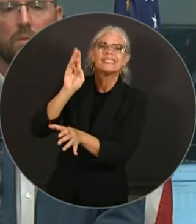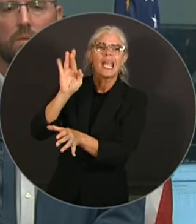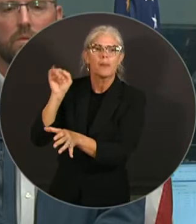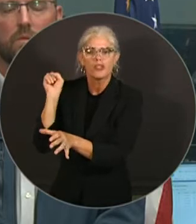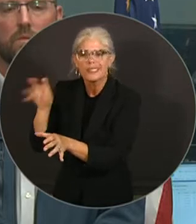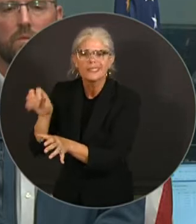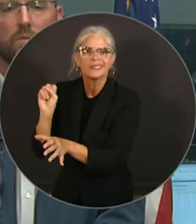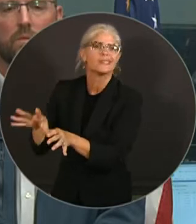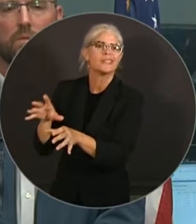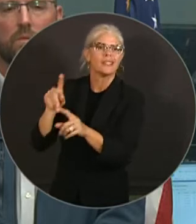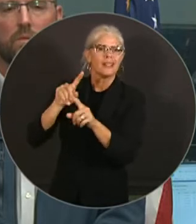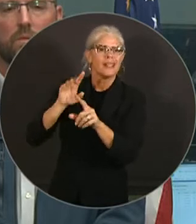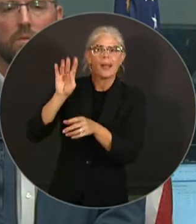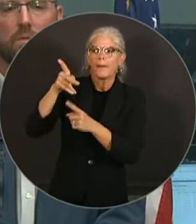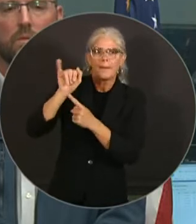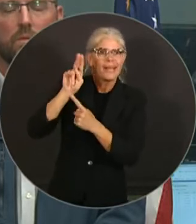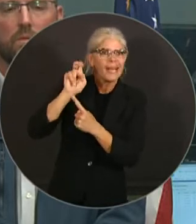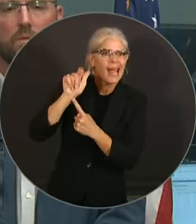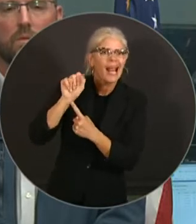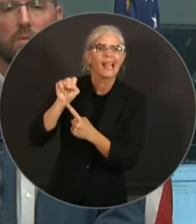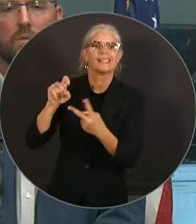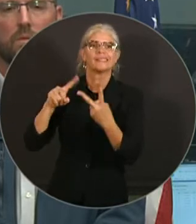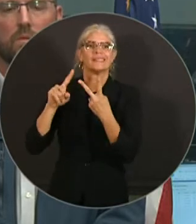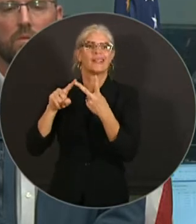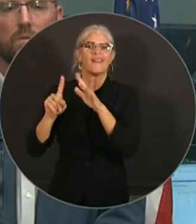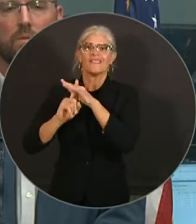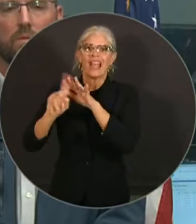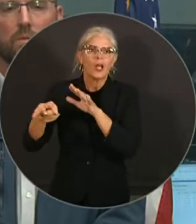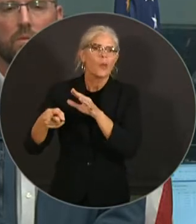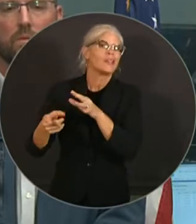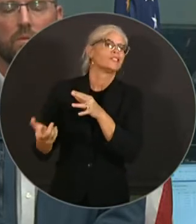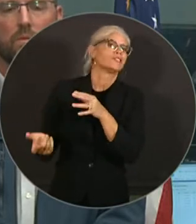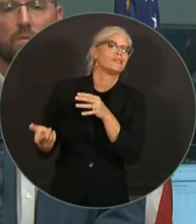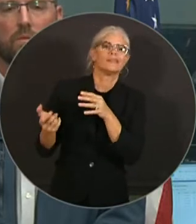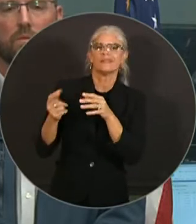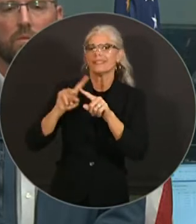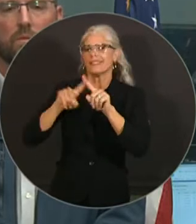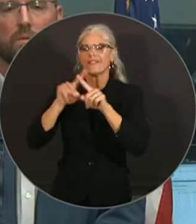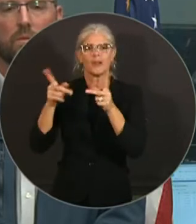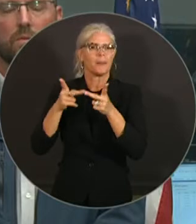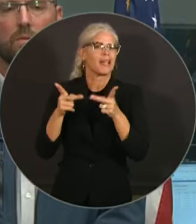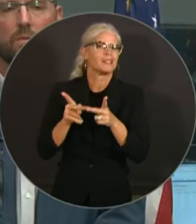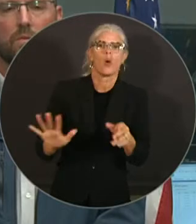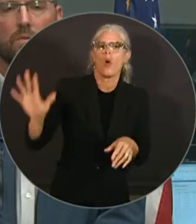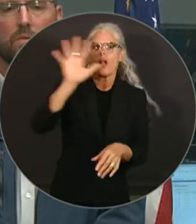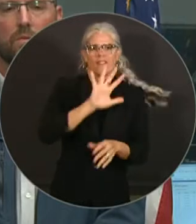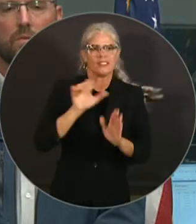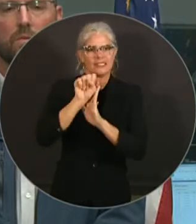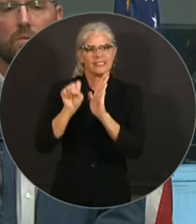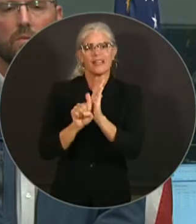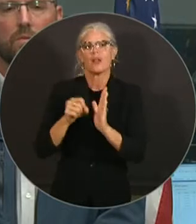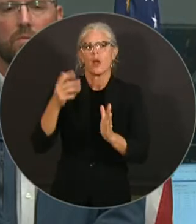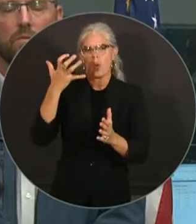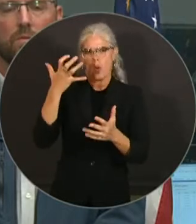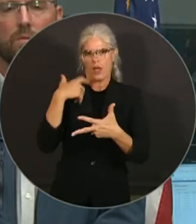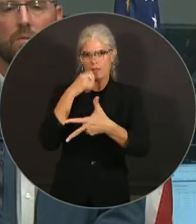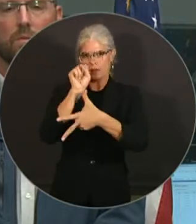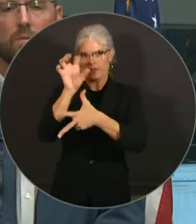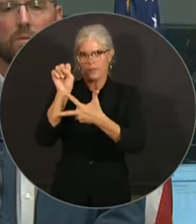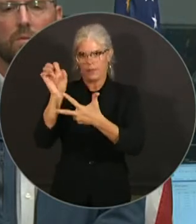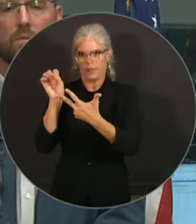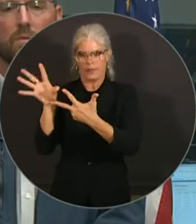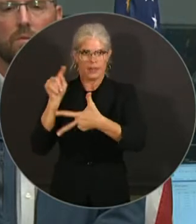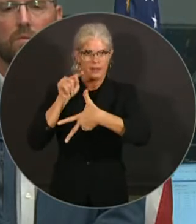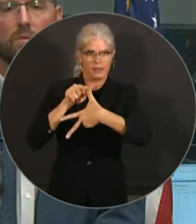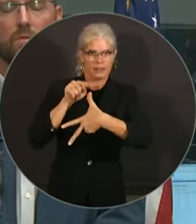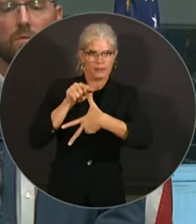And FHP troopers are monitoring evacuation traffic across the state. I want to just hit 3 brief points before my